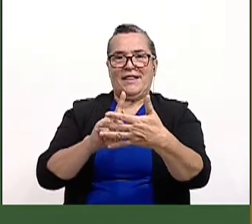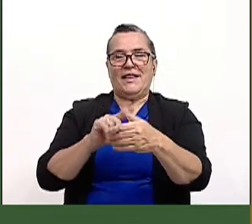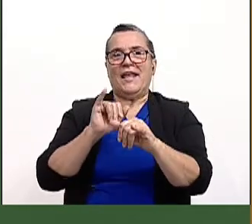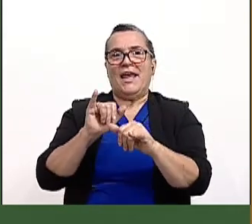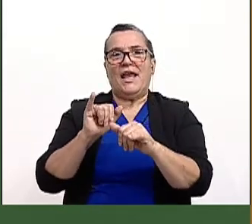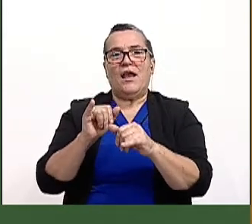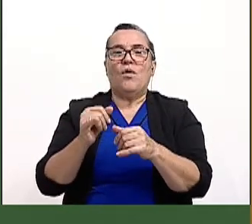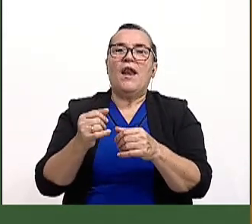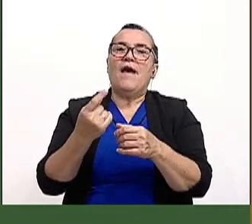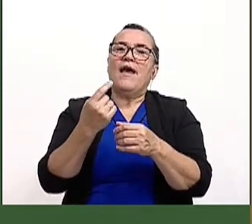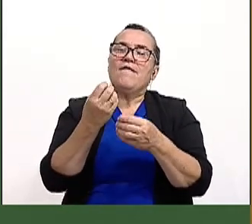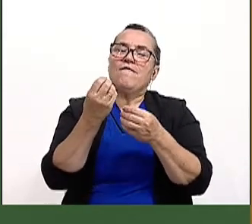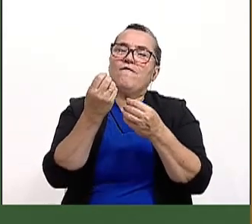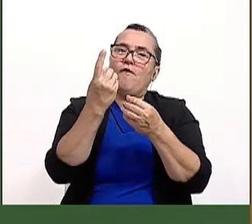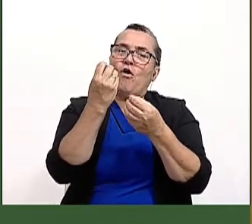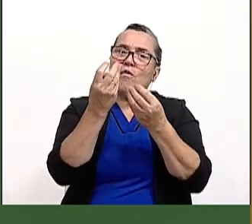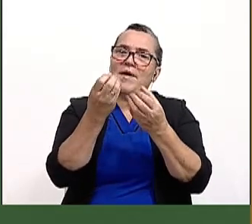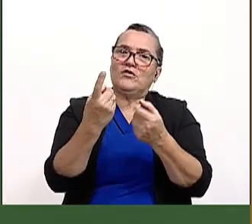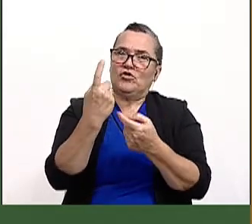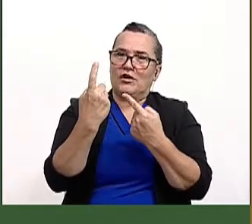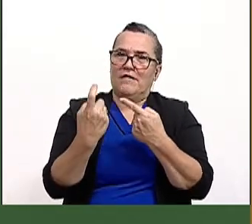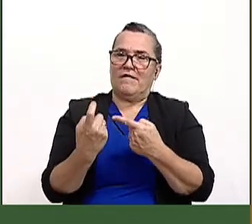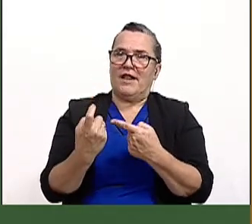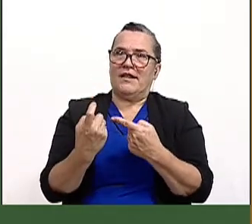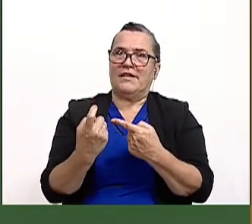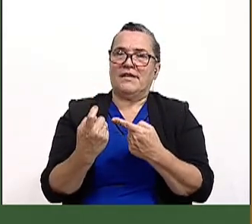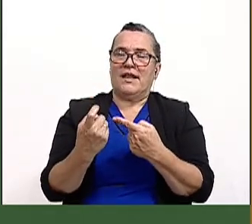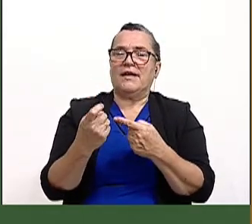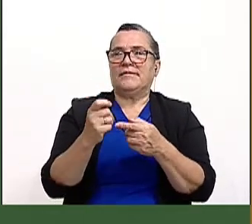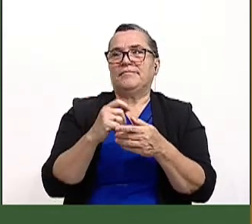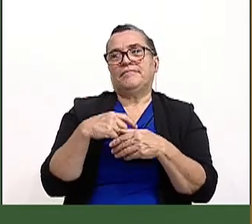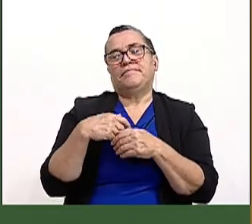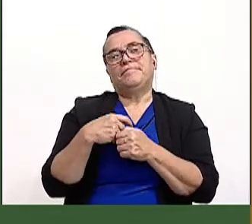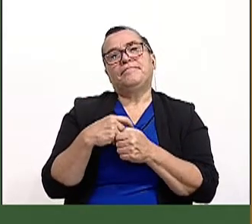information. Write complete sentences.